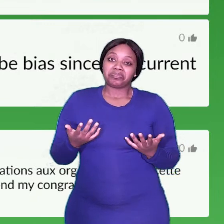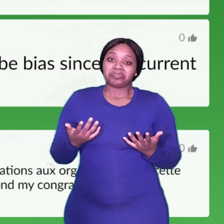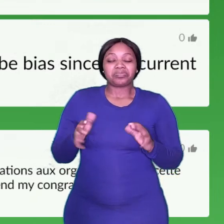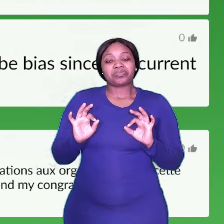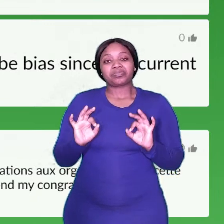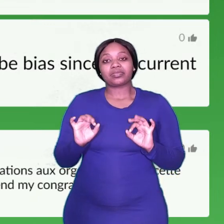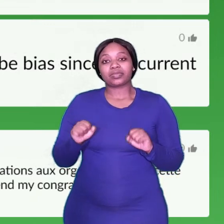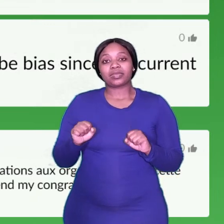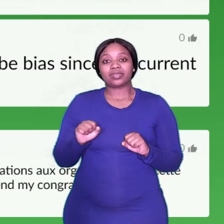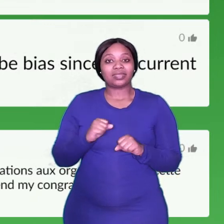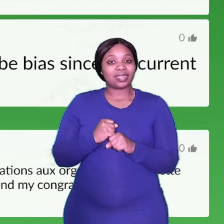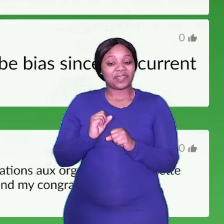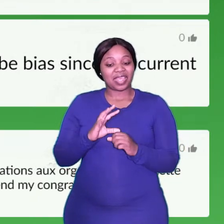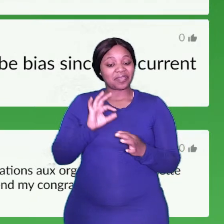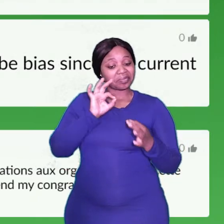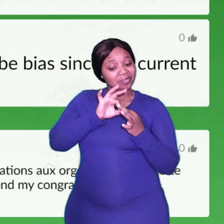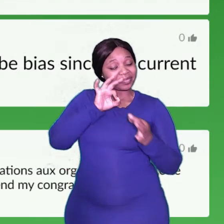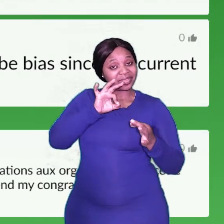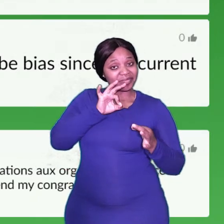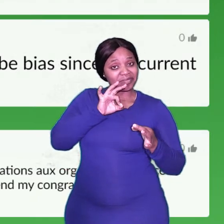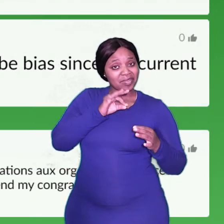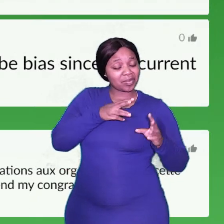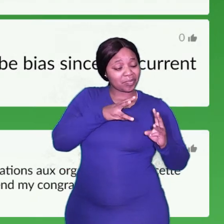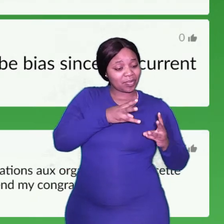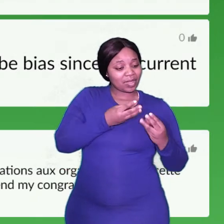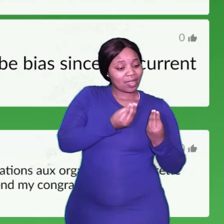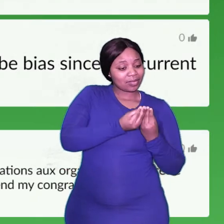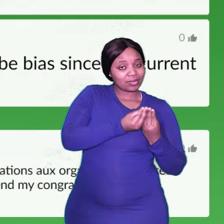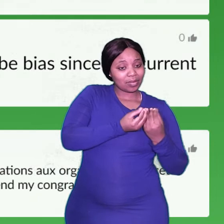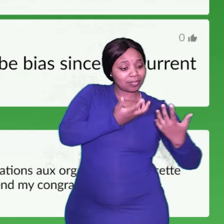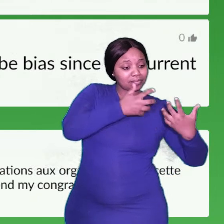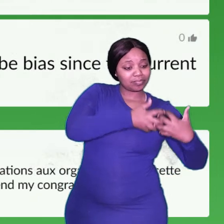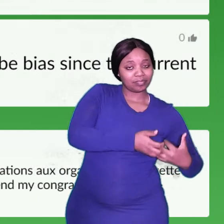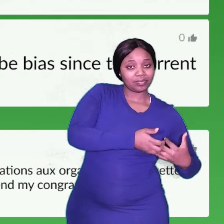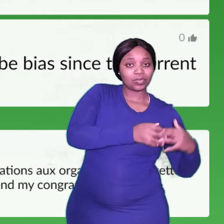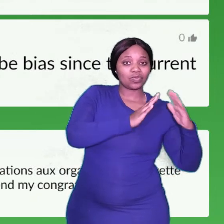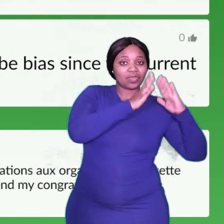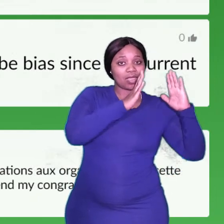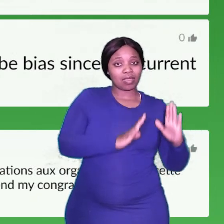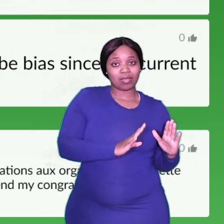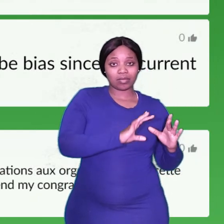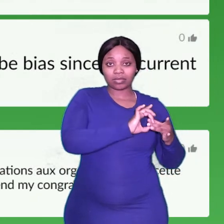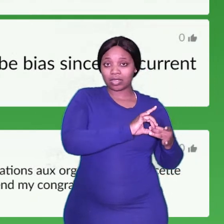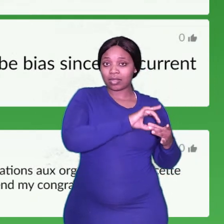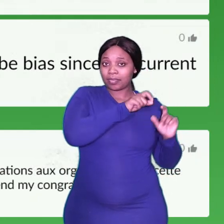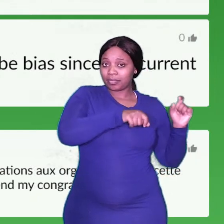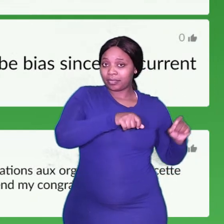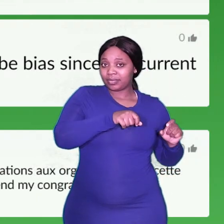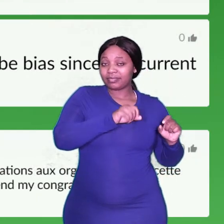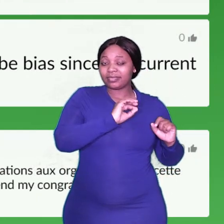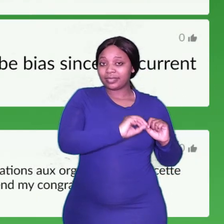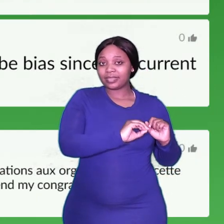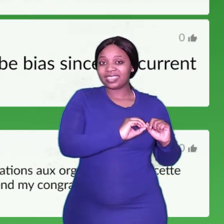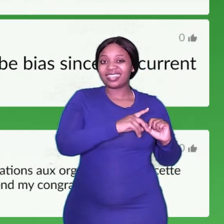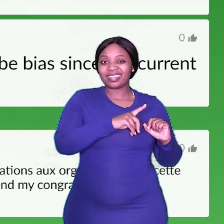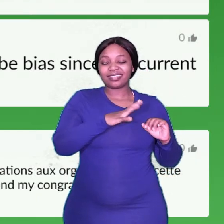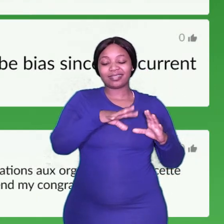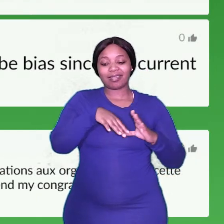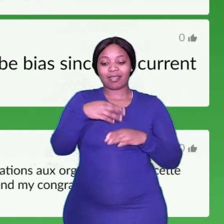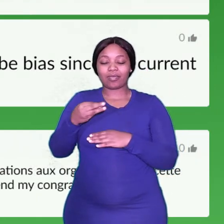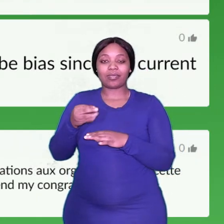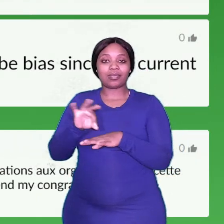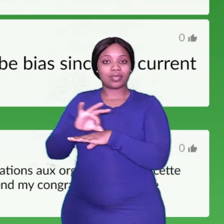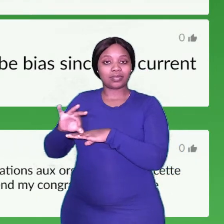a typology of households. The households were, as they are defined in the National Income Dynamics